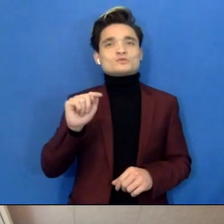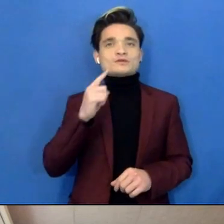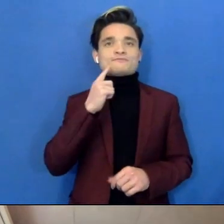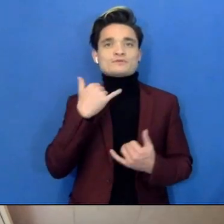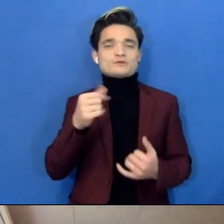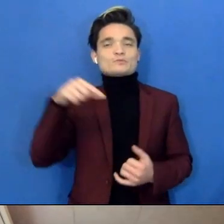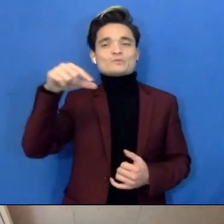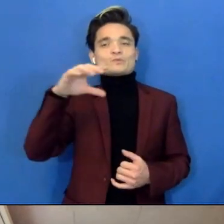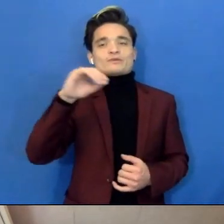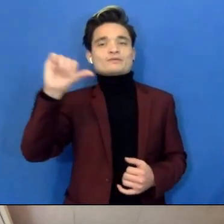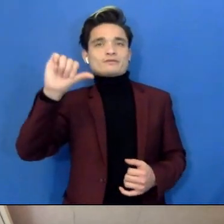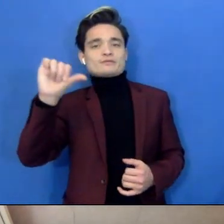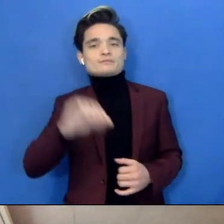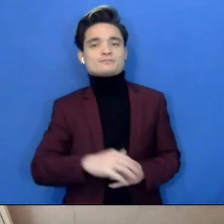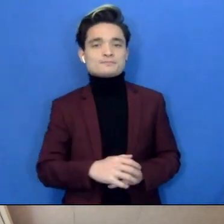get started.